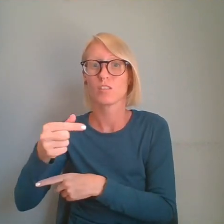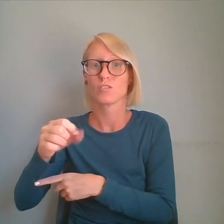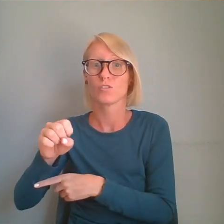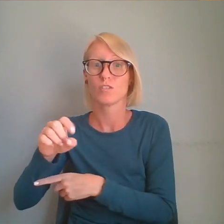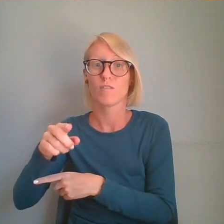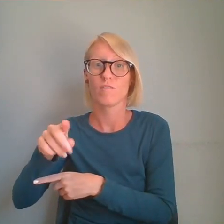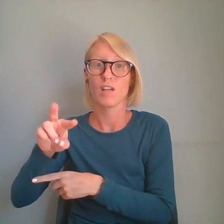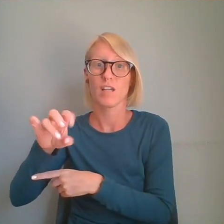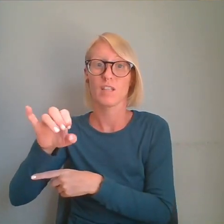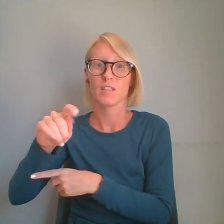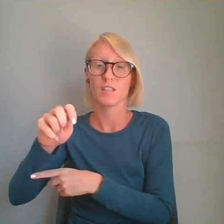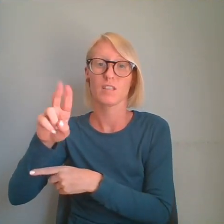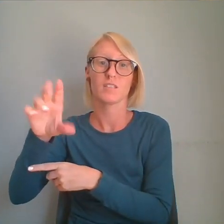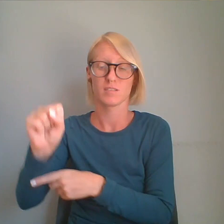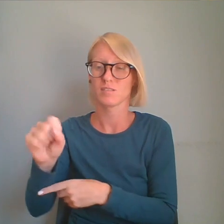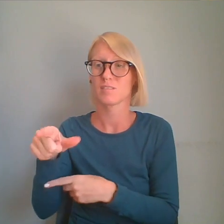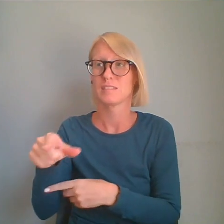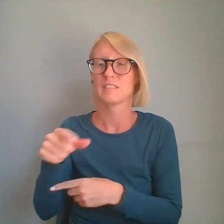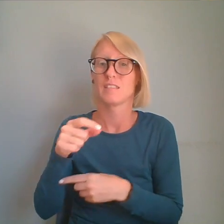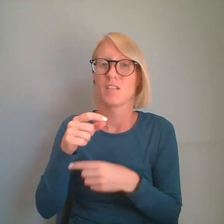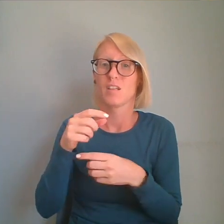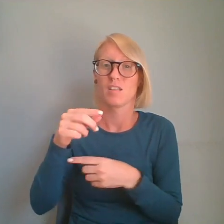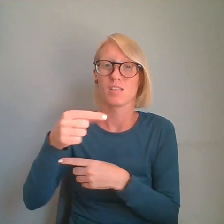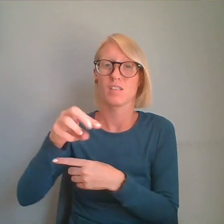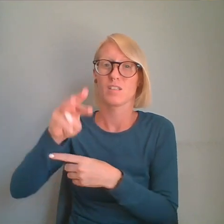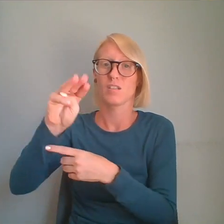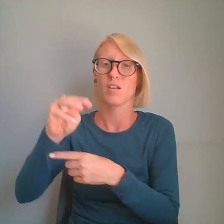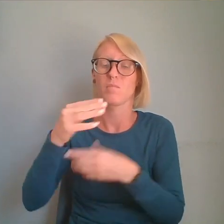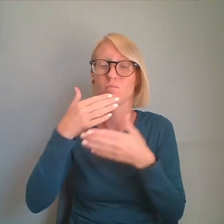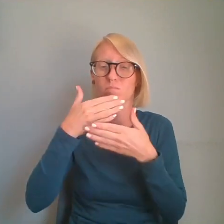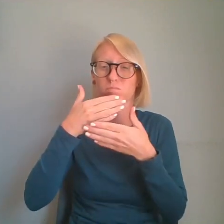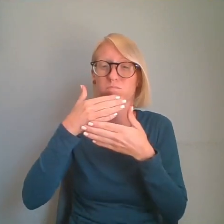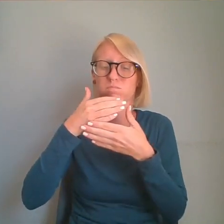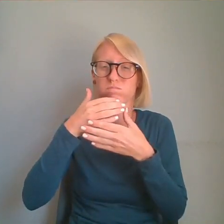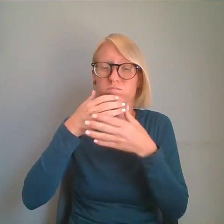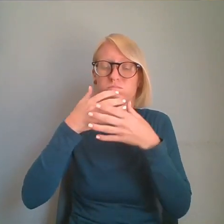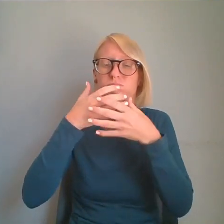gum disease, which can lead to all sorts of